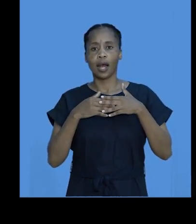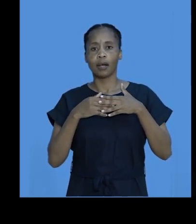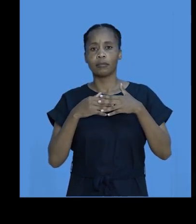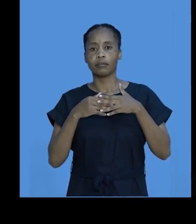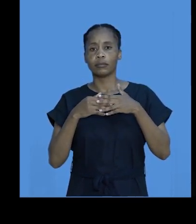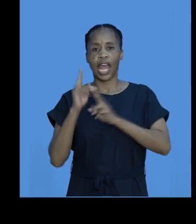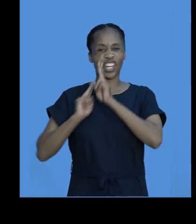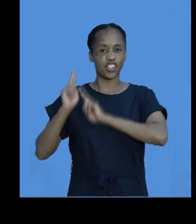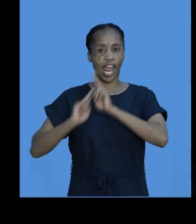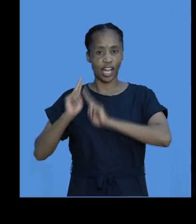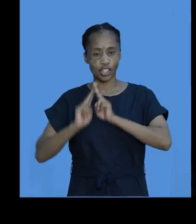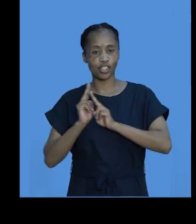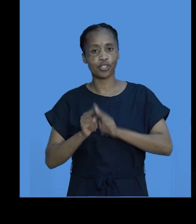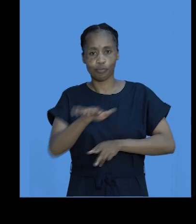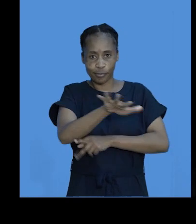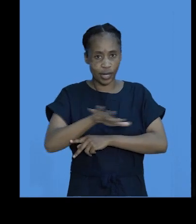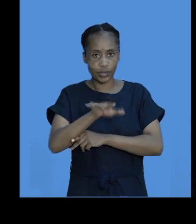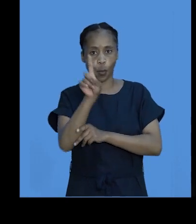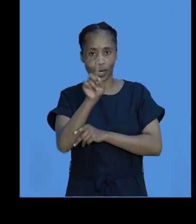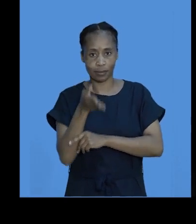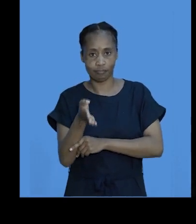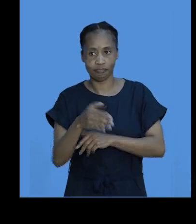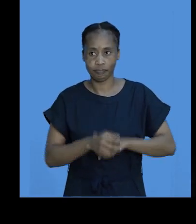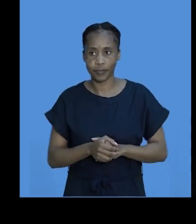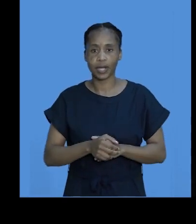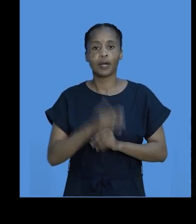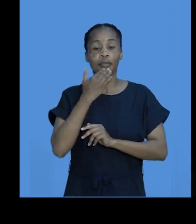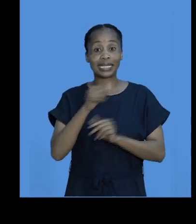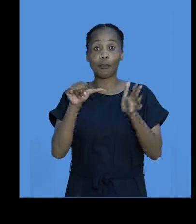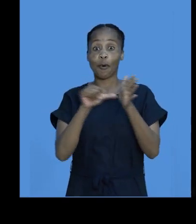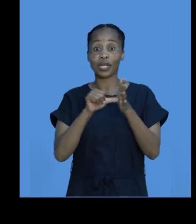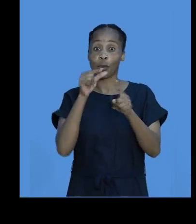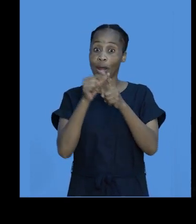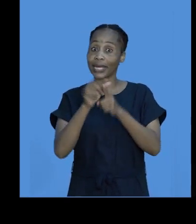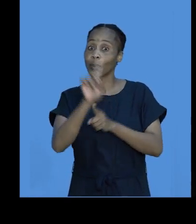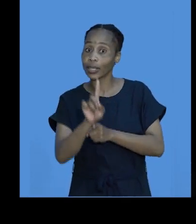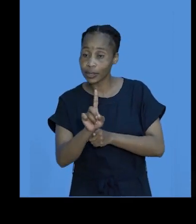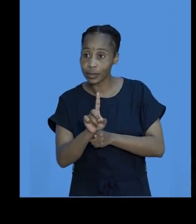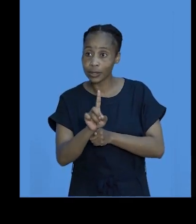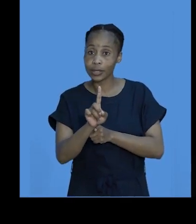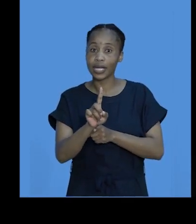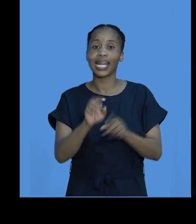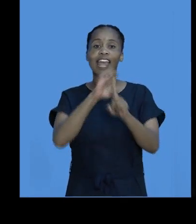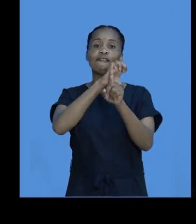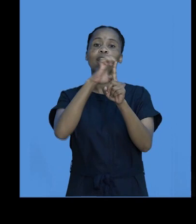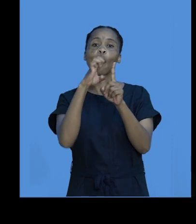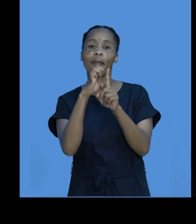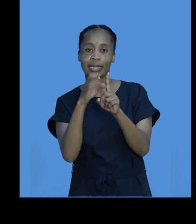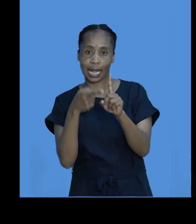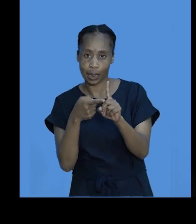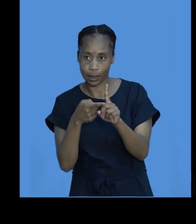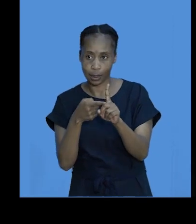Site? Environmental World Heritage Site. Please, my keyword there, or your keyword there, is going to